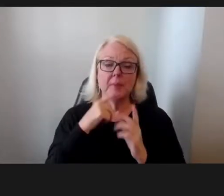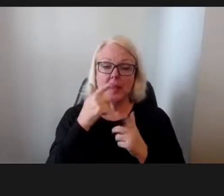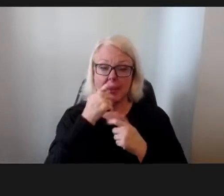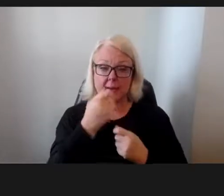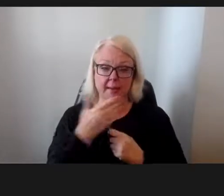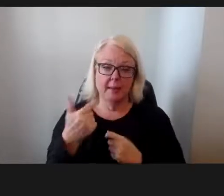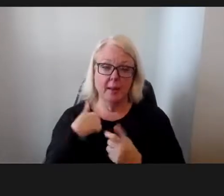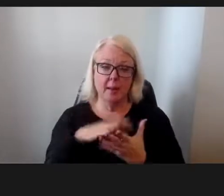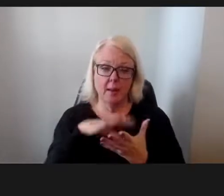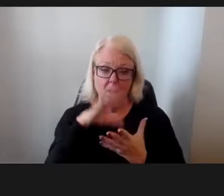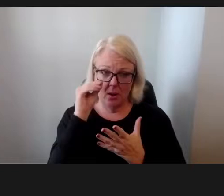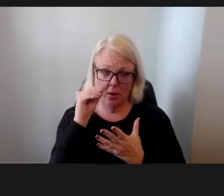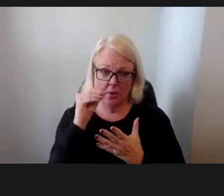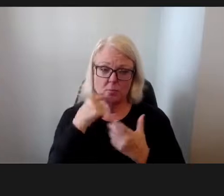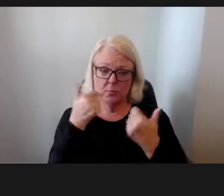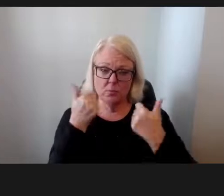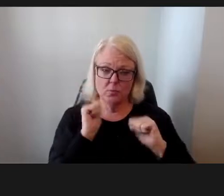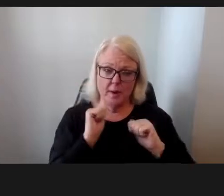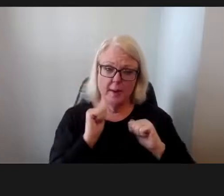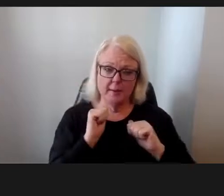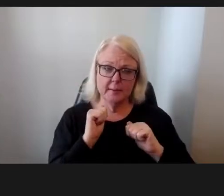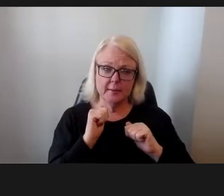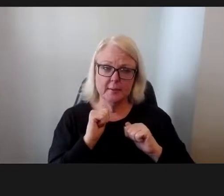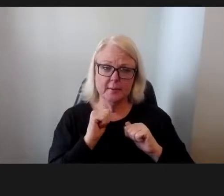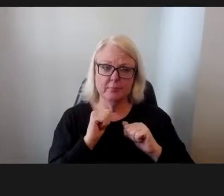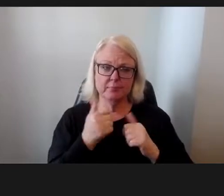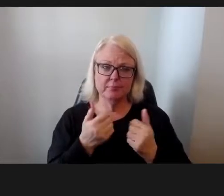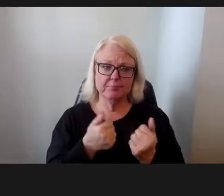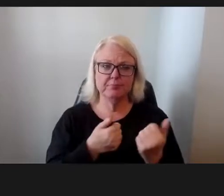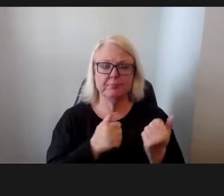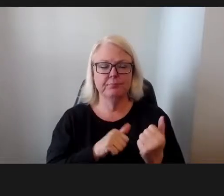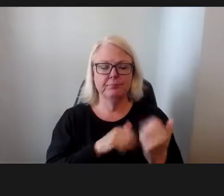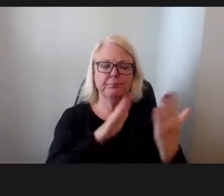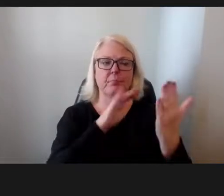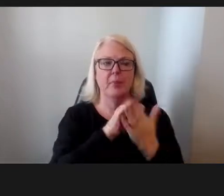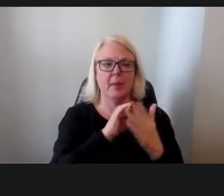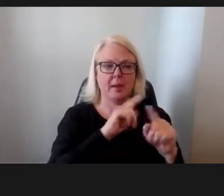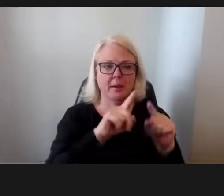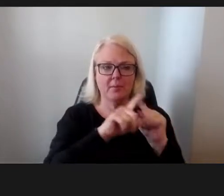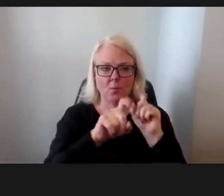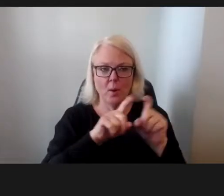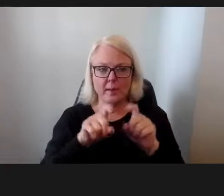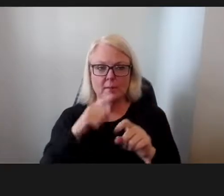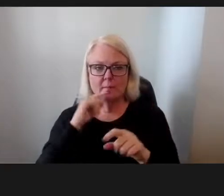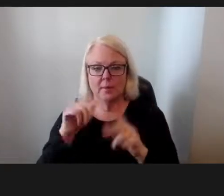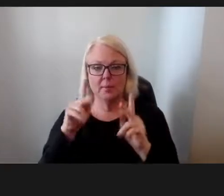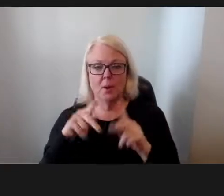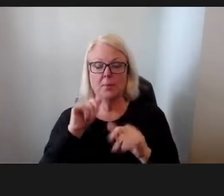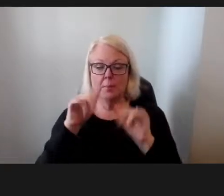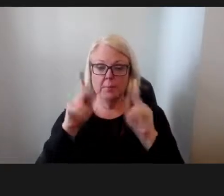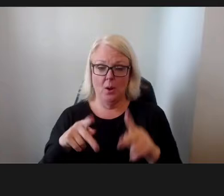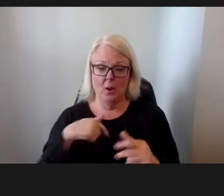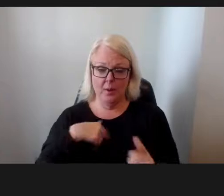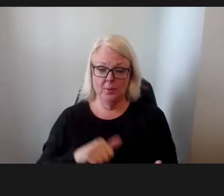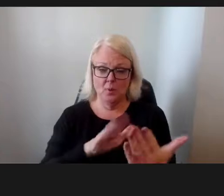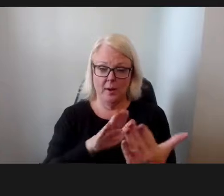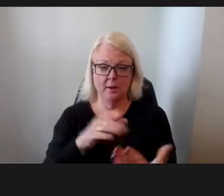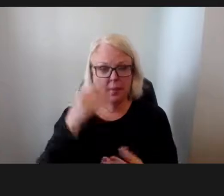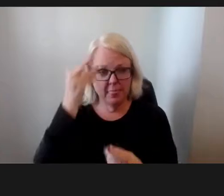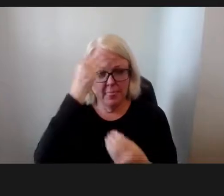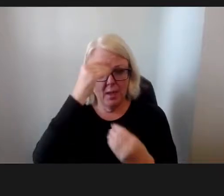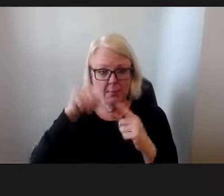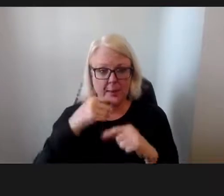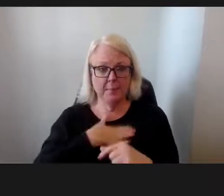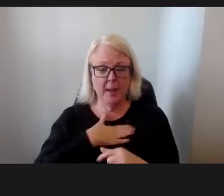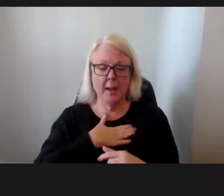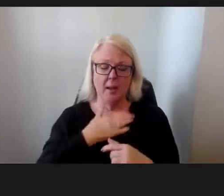I've learned by trying to raise these questions in different environments is often the person that I'm addressing has actually thought about my